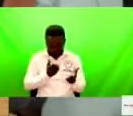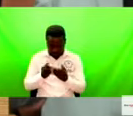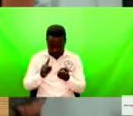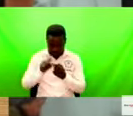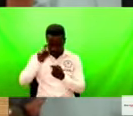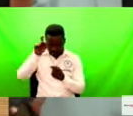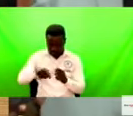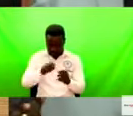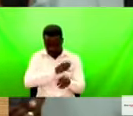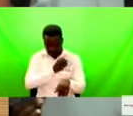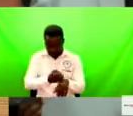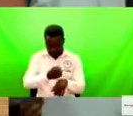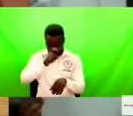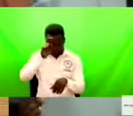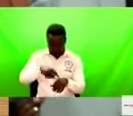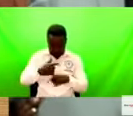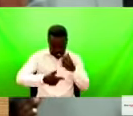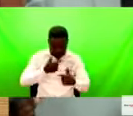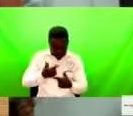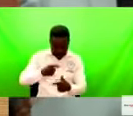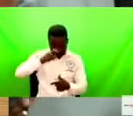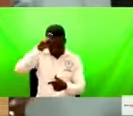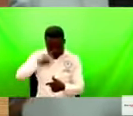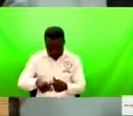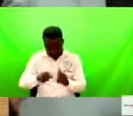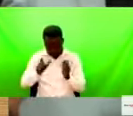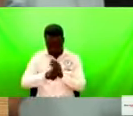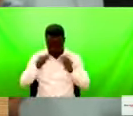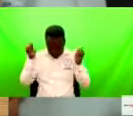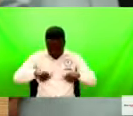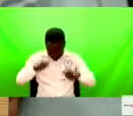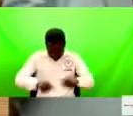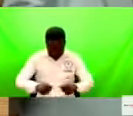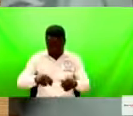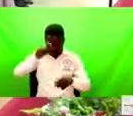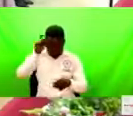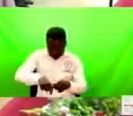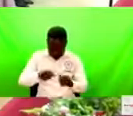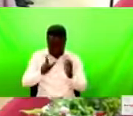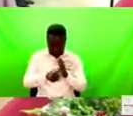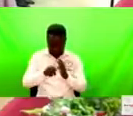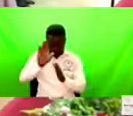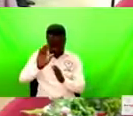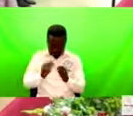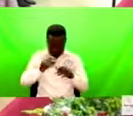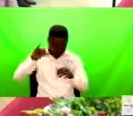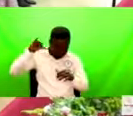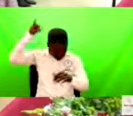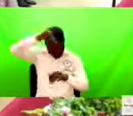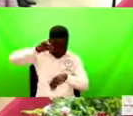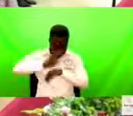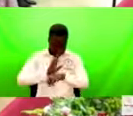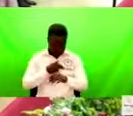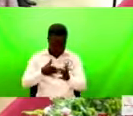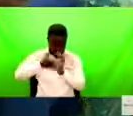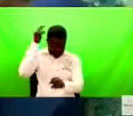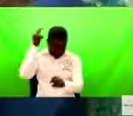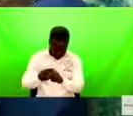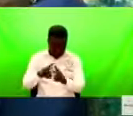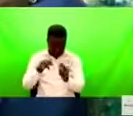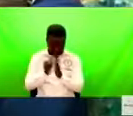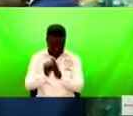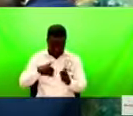energy. We need the grace. We need the ability. We need your anointing, O Lord, to turn